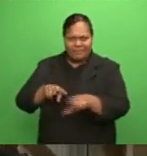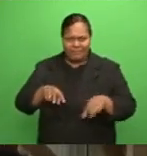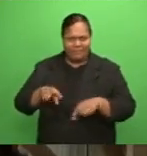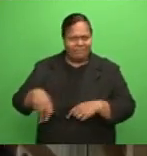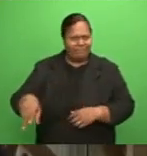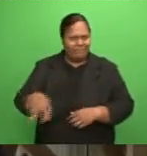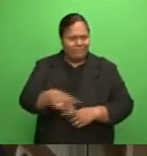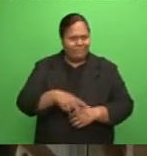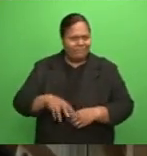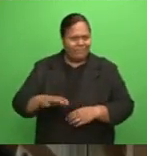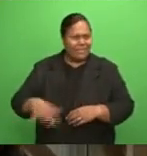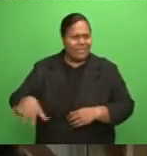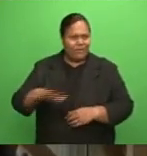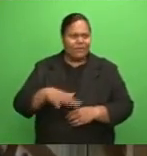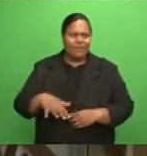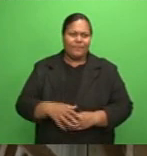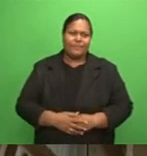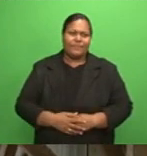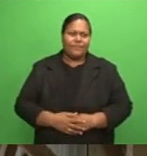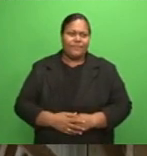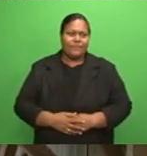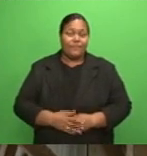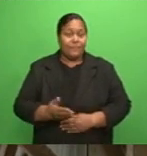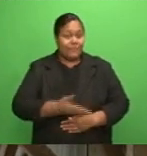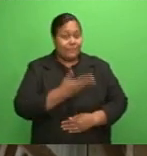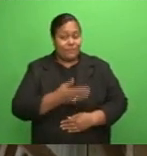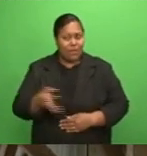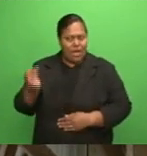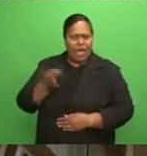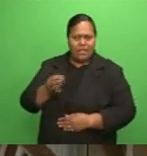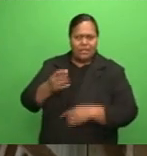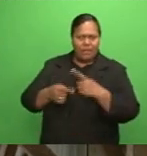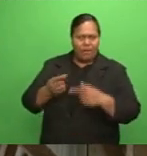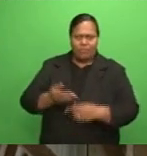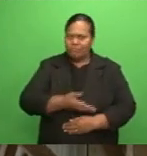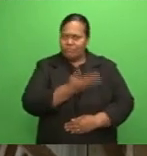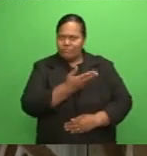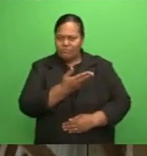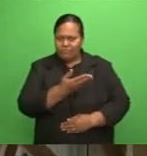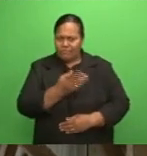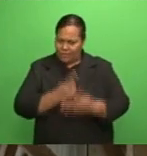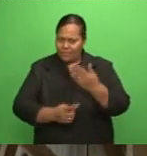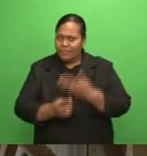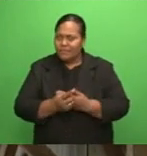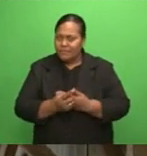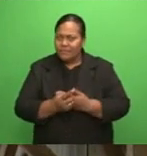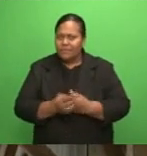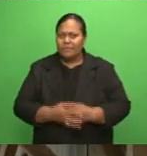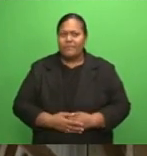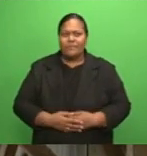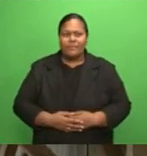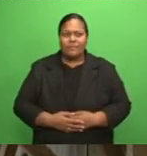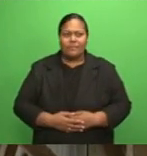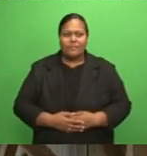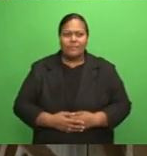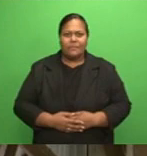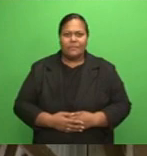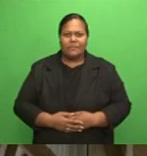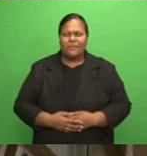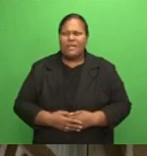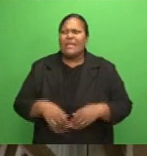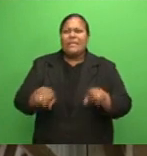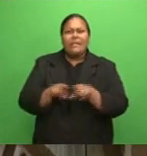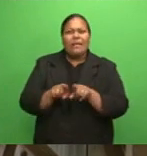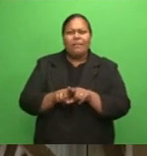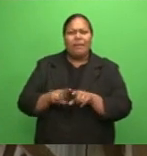If you ask about my reaction and what happened to me, it is as if electricity has run